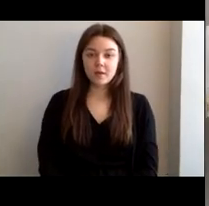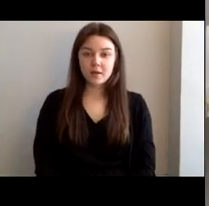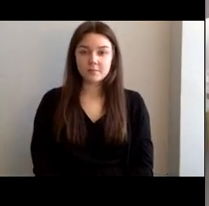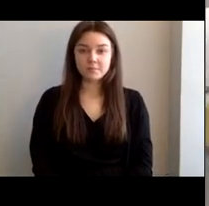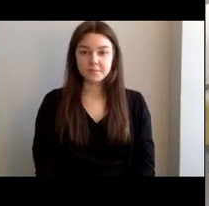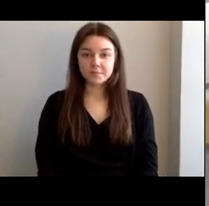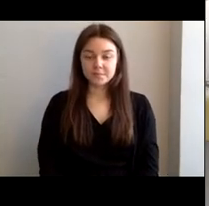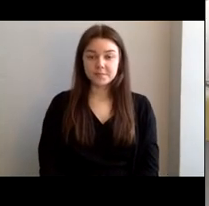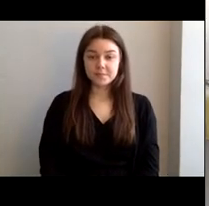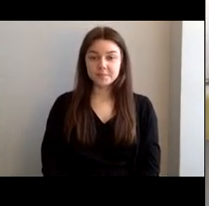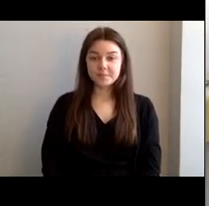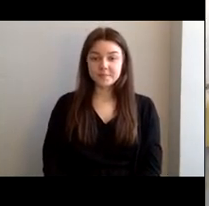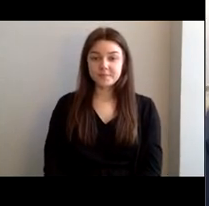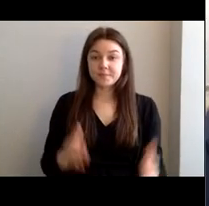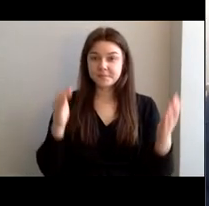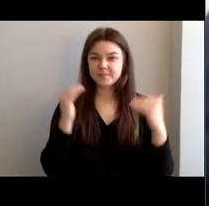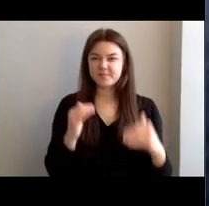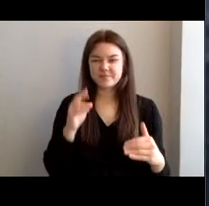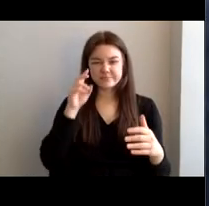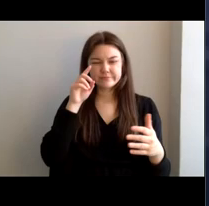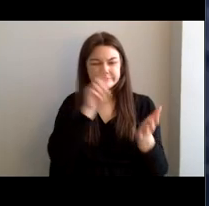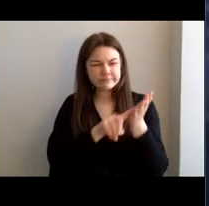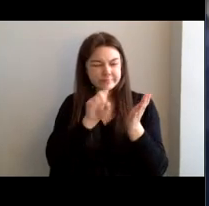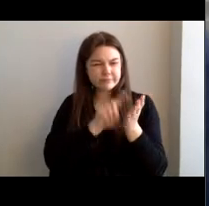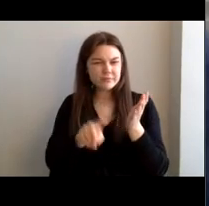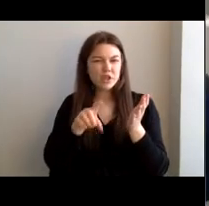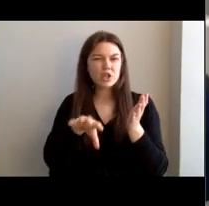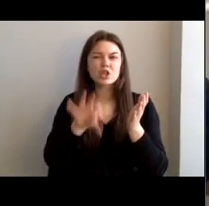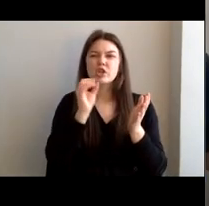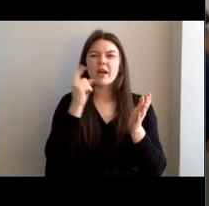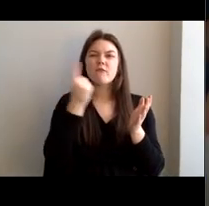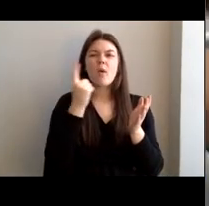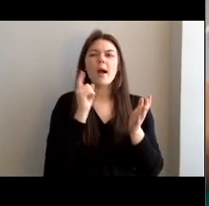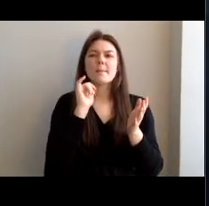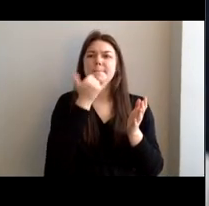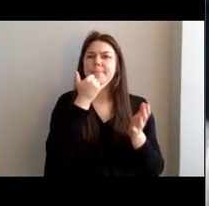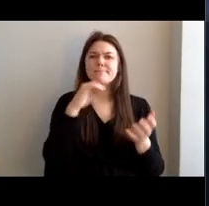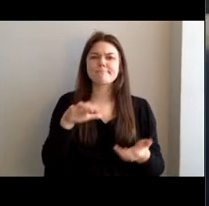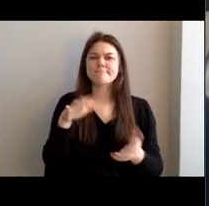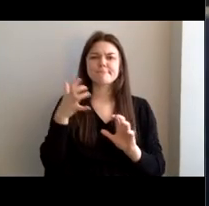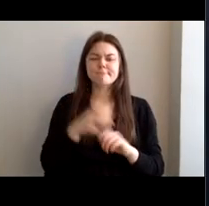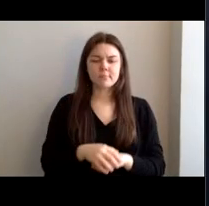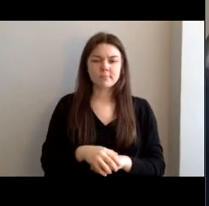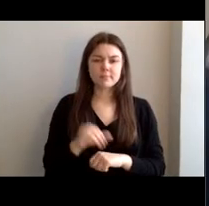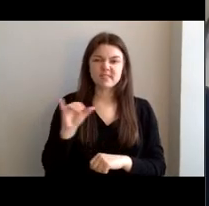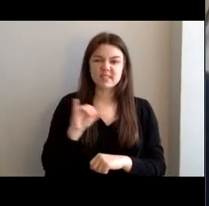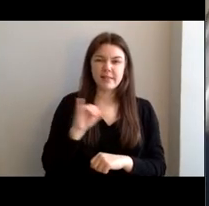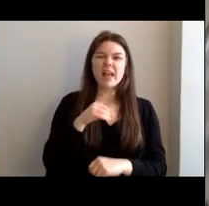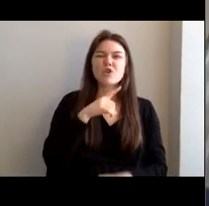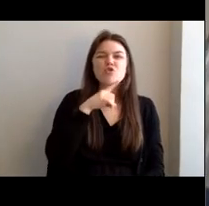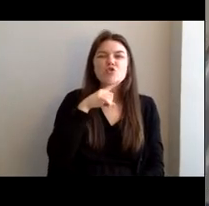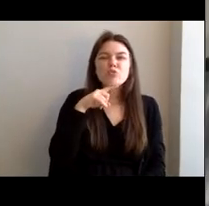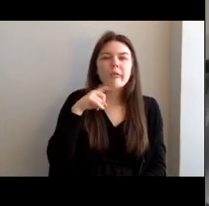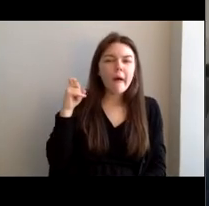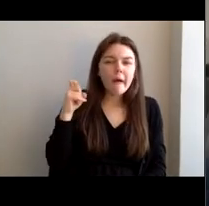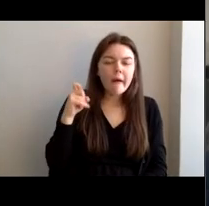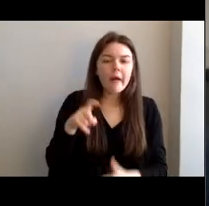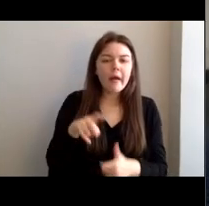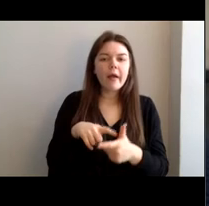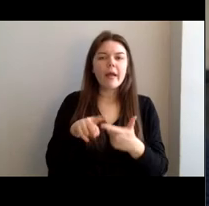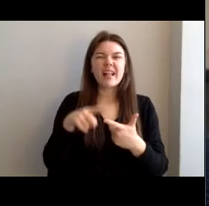step is to look for defects in the thawed state. We look for things such as dehydrations,